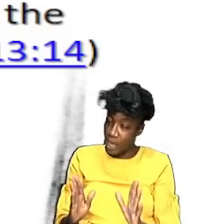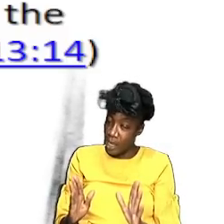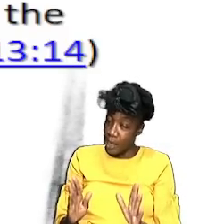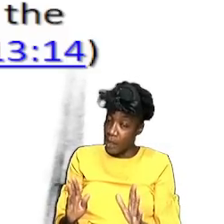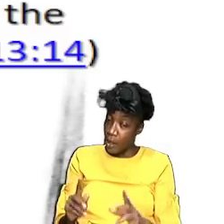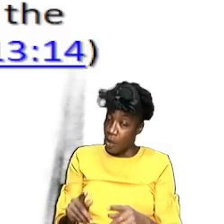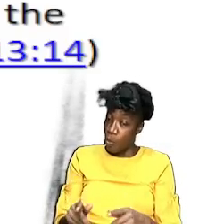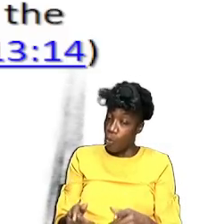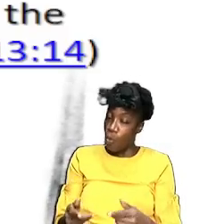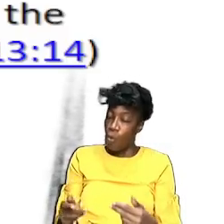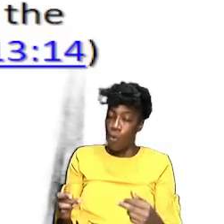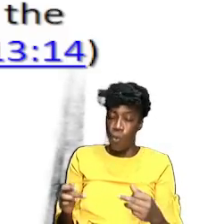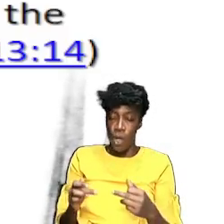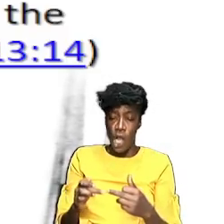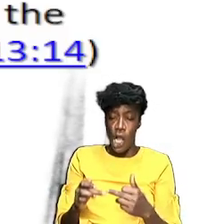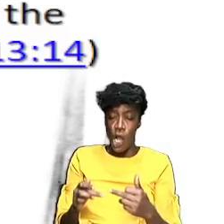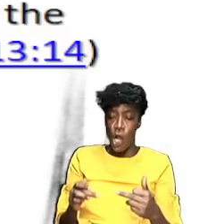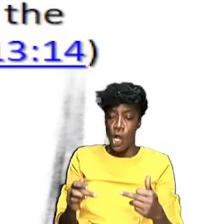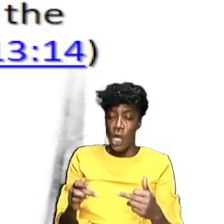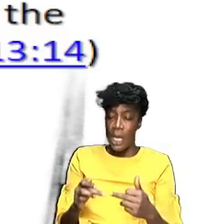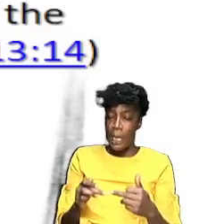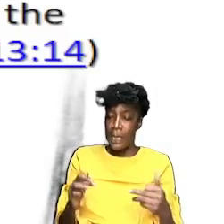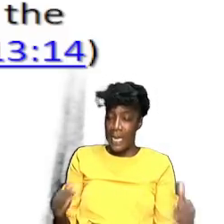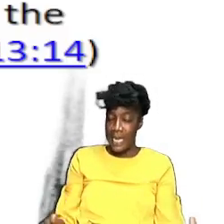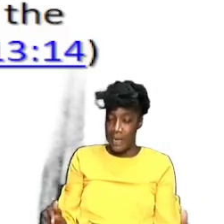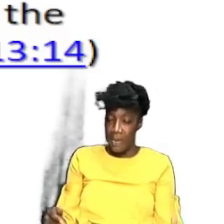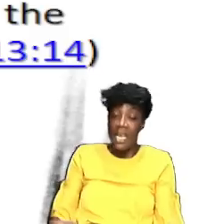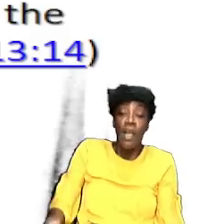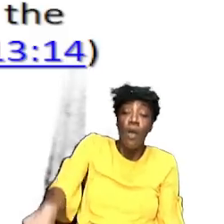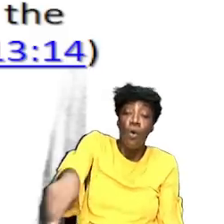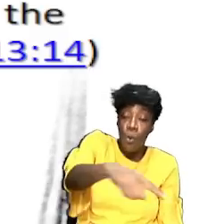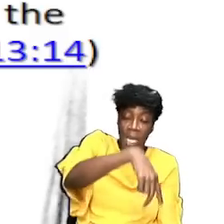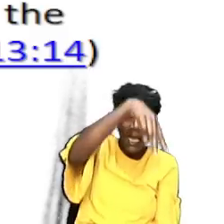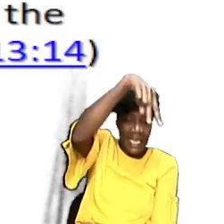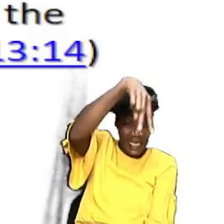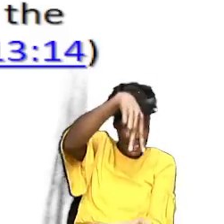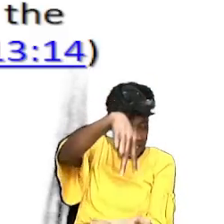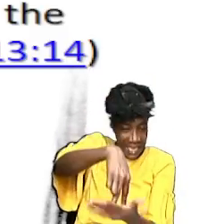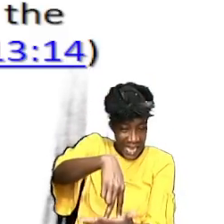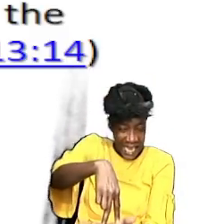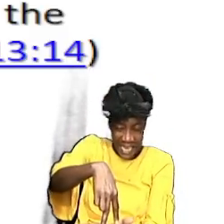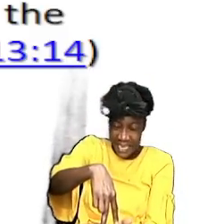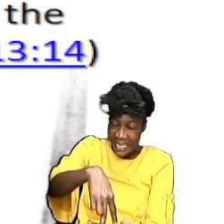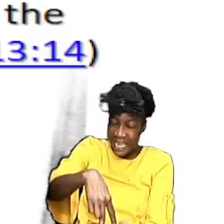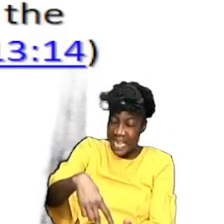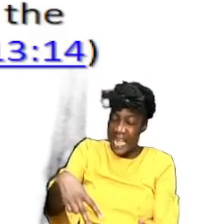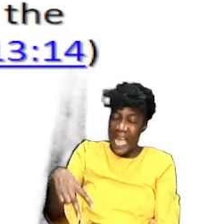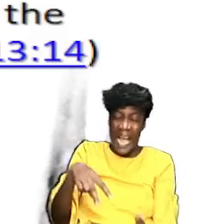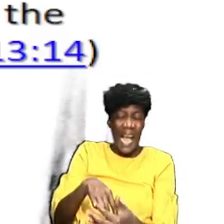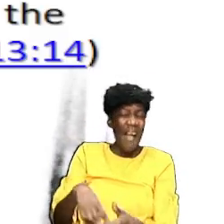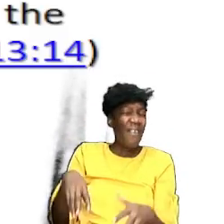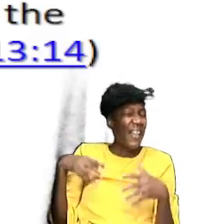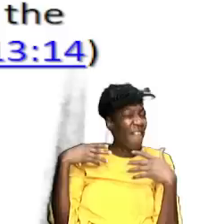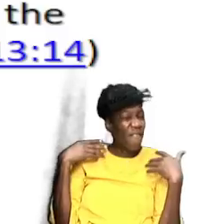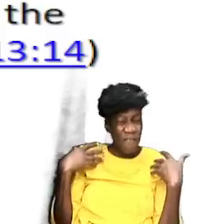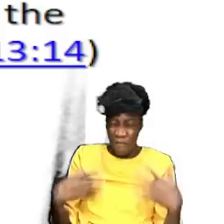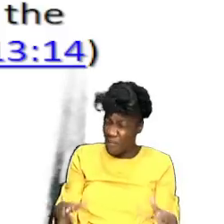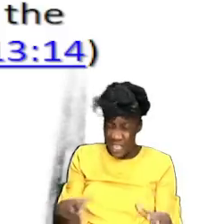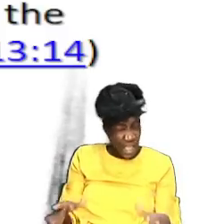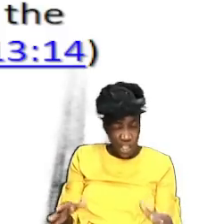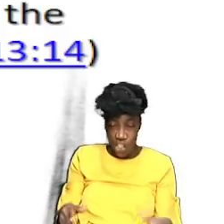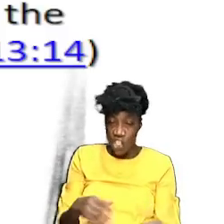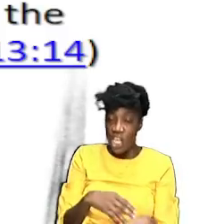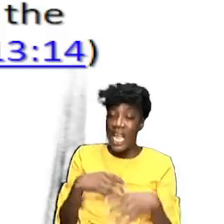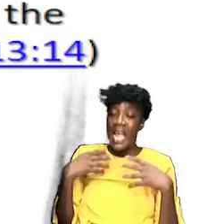enemy, we are to stand. Stand. Having done all, having put on what God